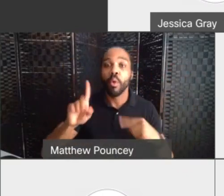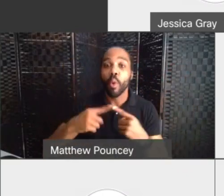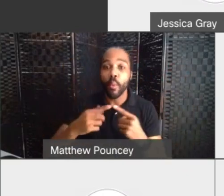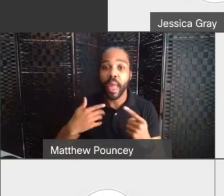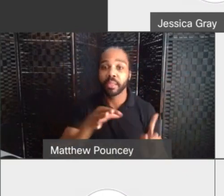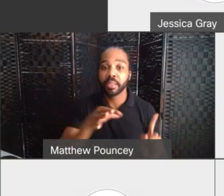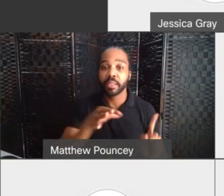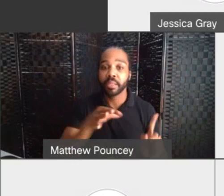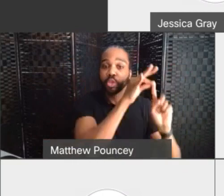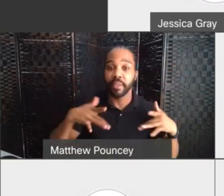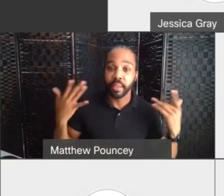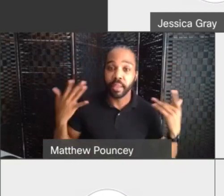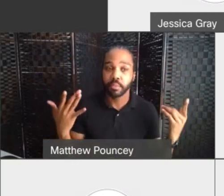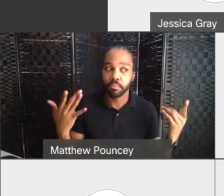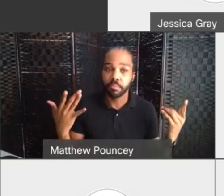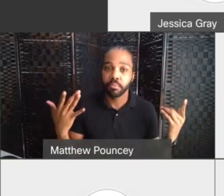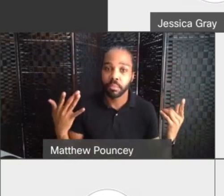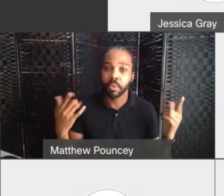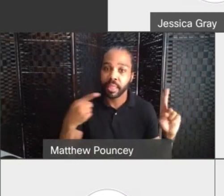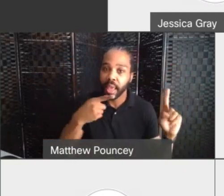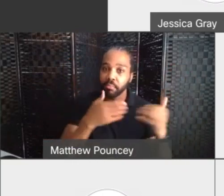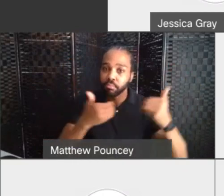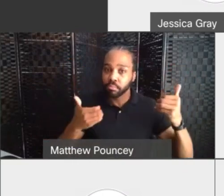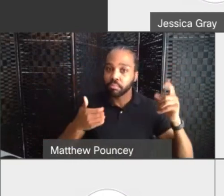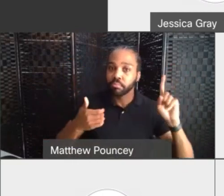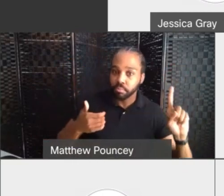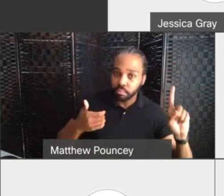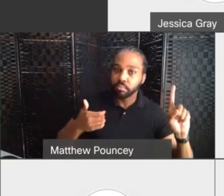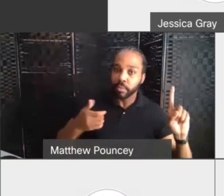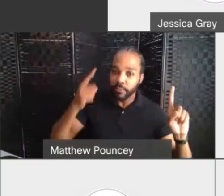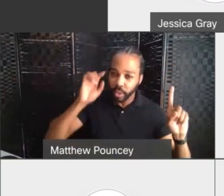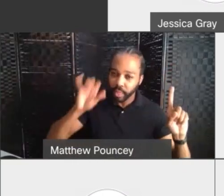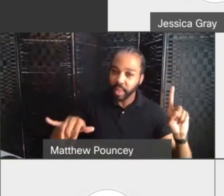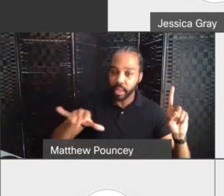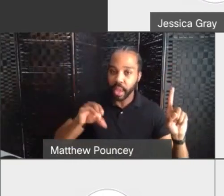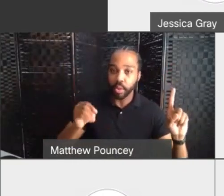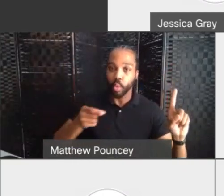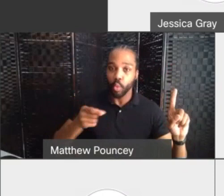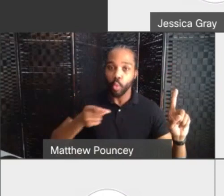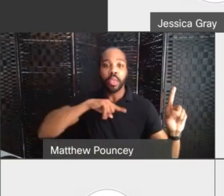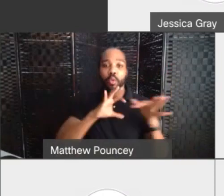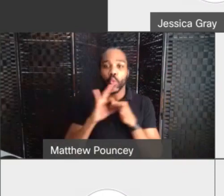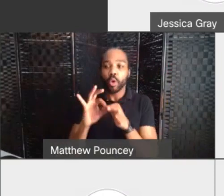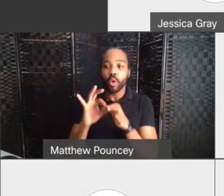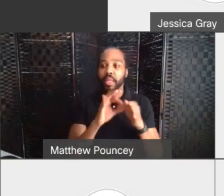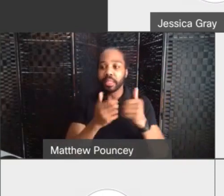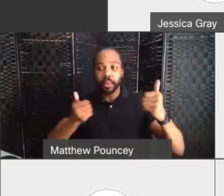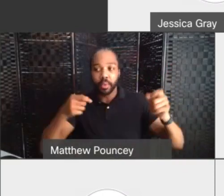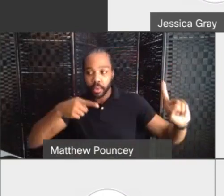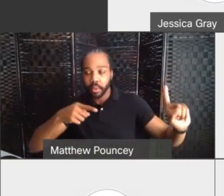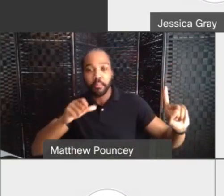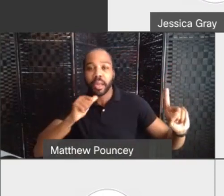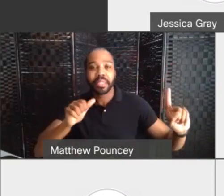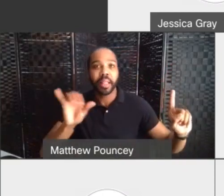events, they set aside that vaccine for that, and then we coordinate that separately, but it's not like a separate